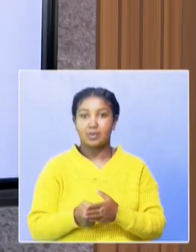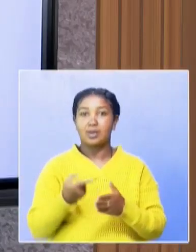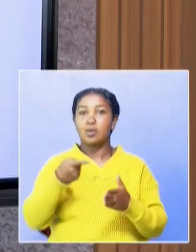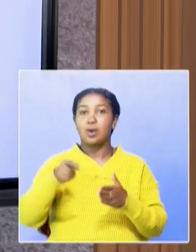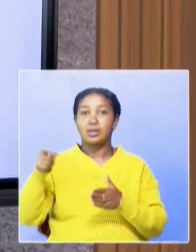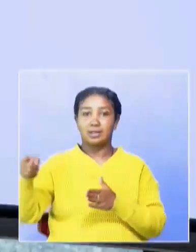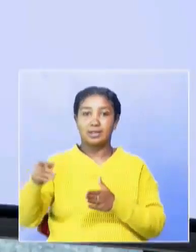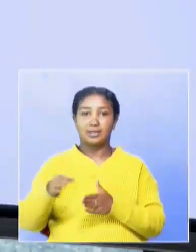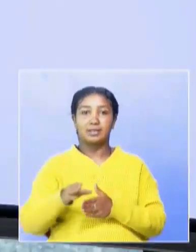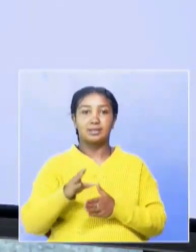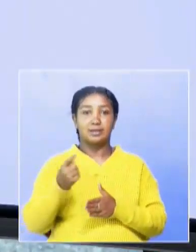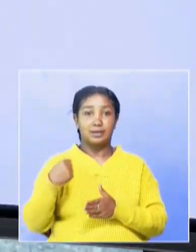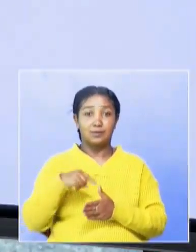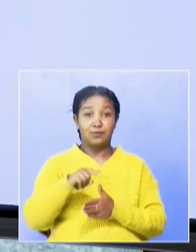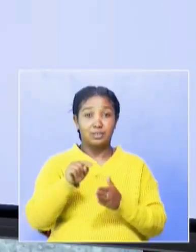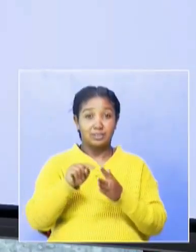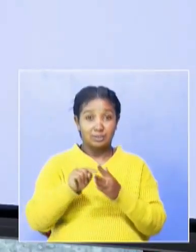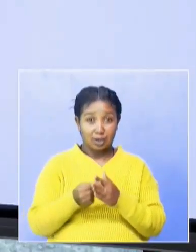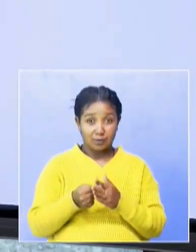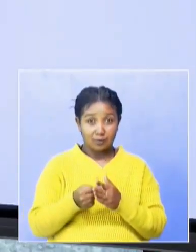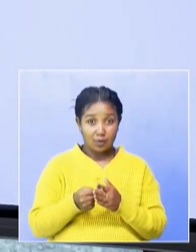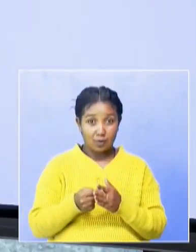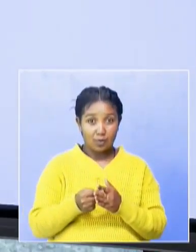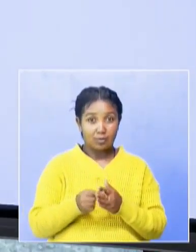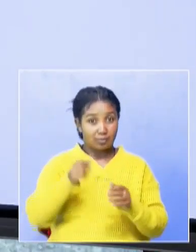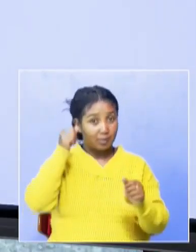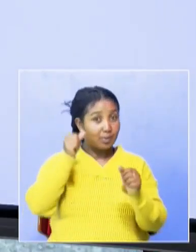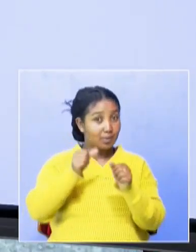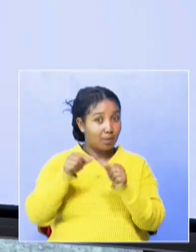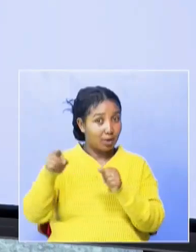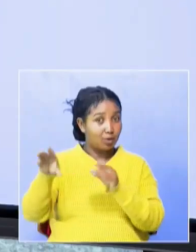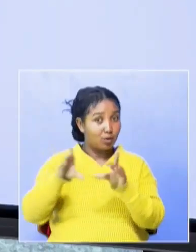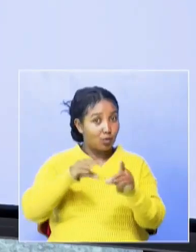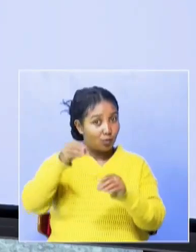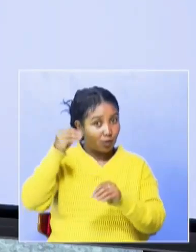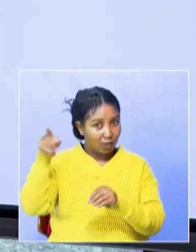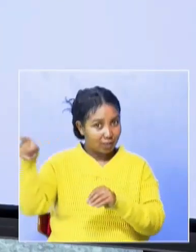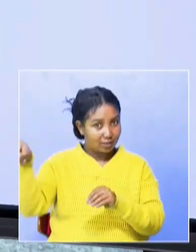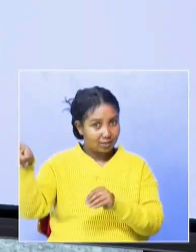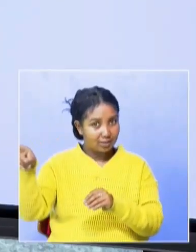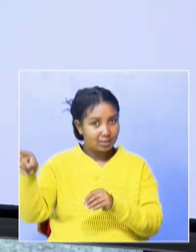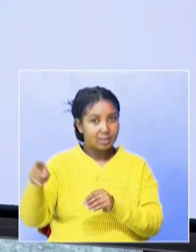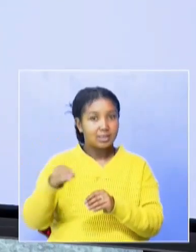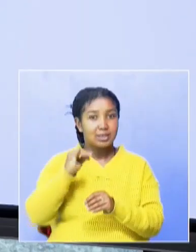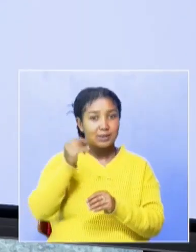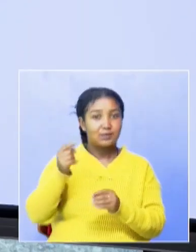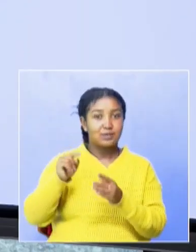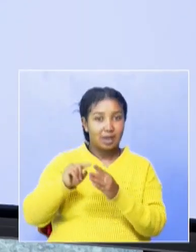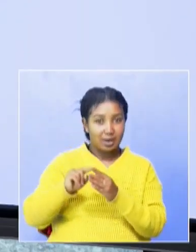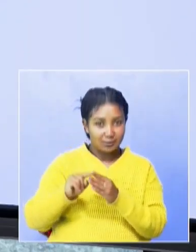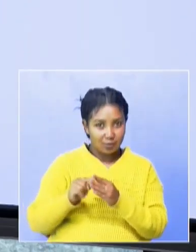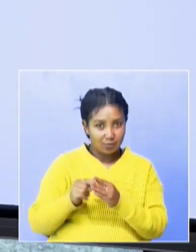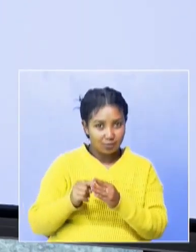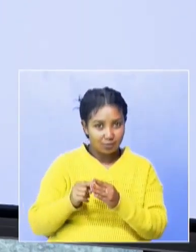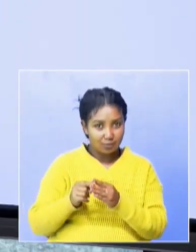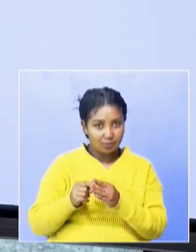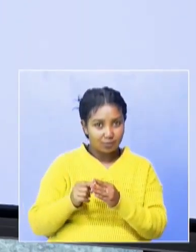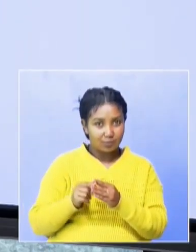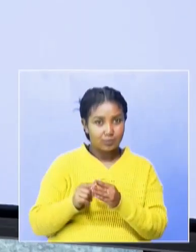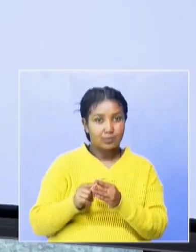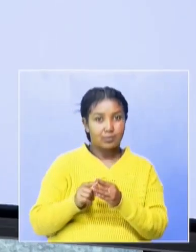what here? If we start from, bear in your mind, don't forget this one, please. If we start